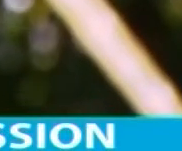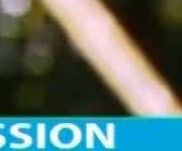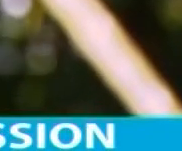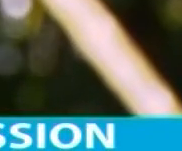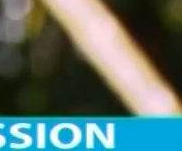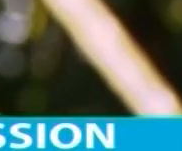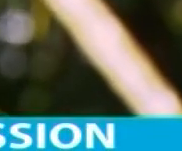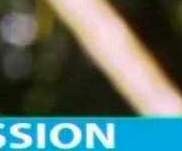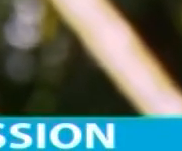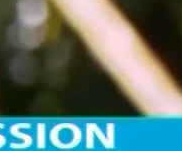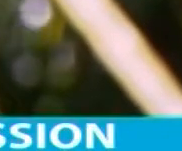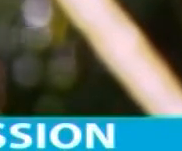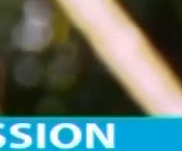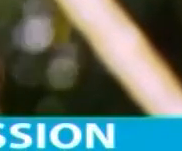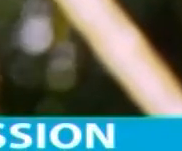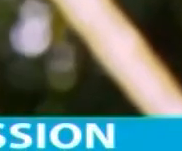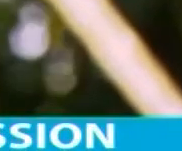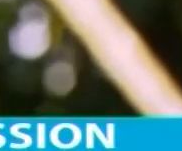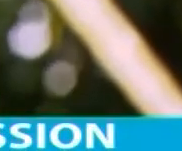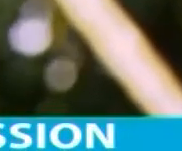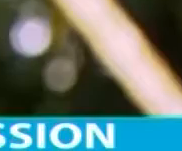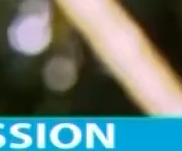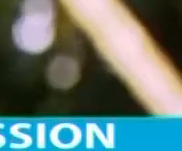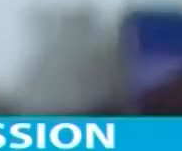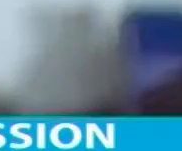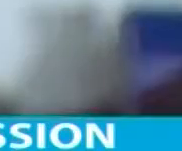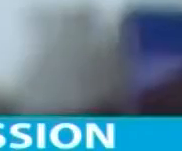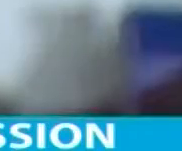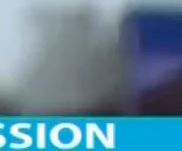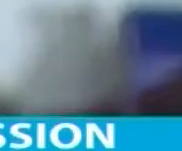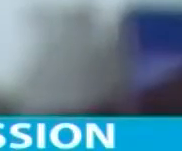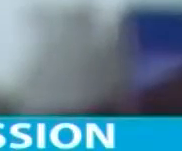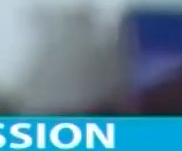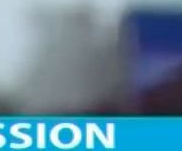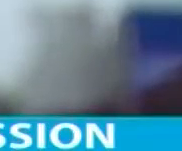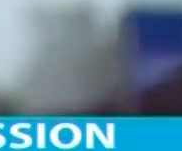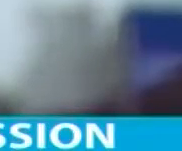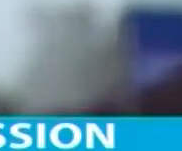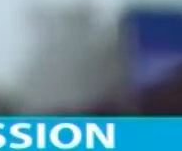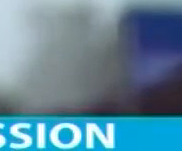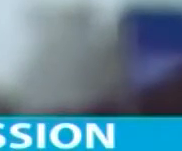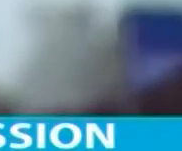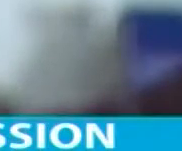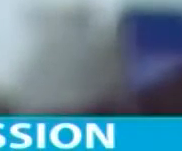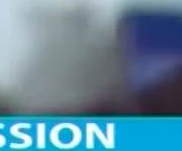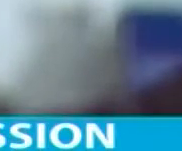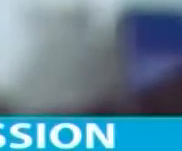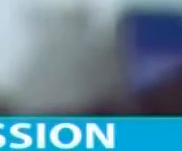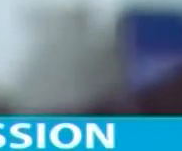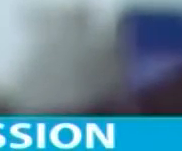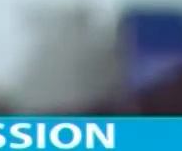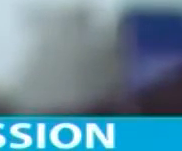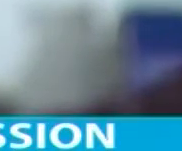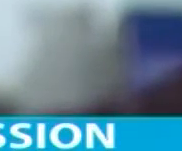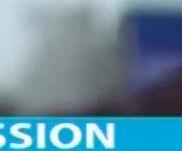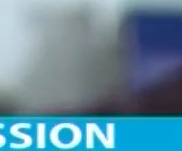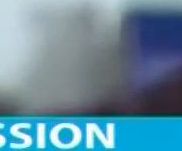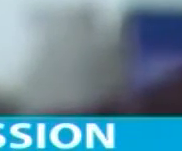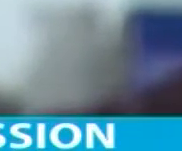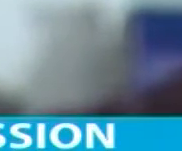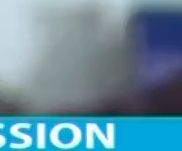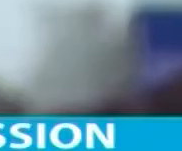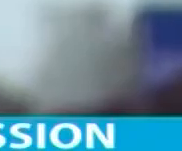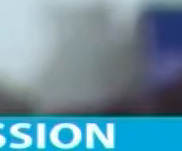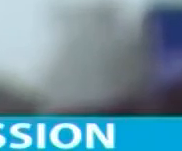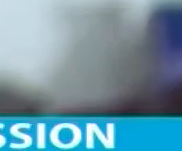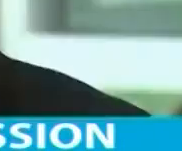must be very happy to see that we accomplished it. It's urgent that I know Mrs. Flavia Santillana's